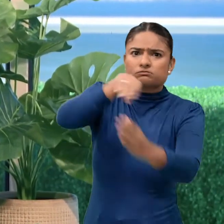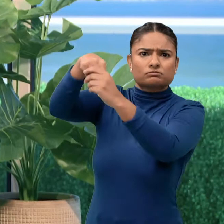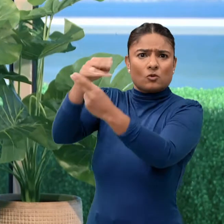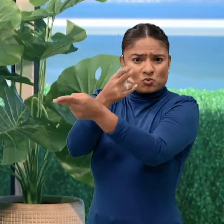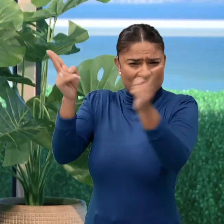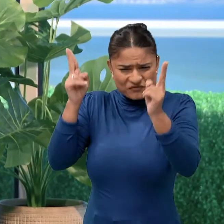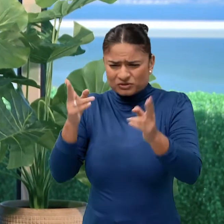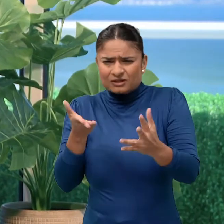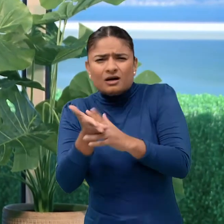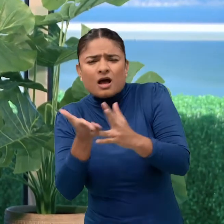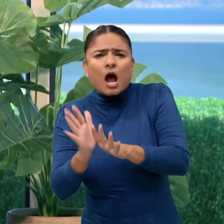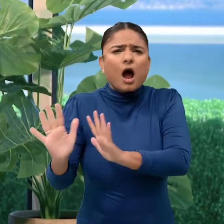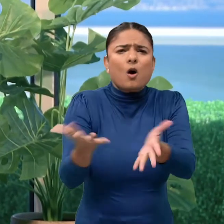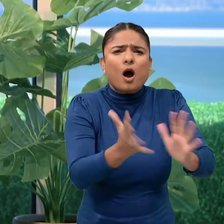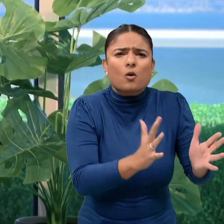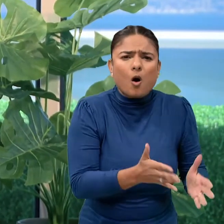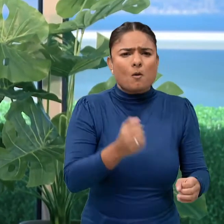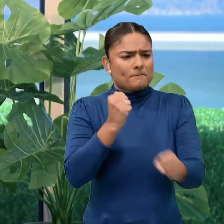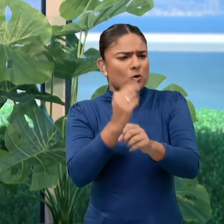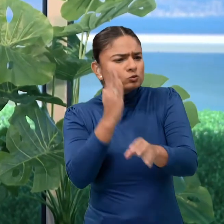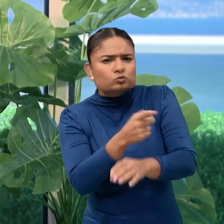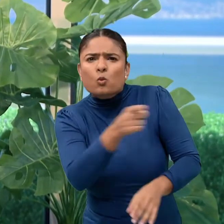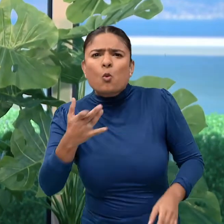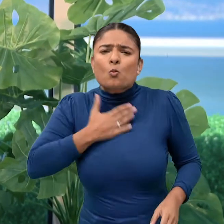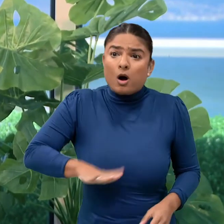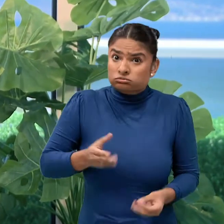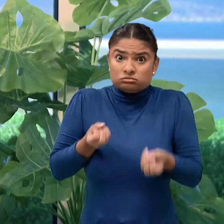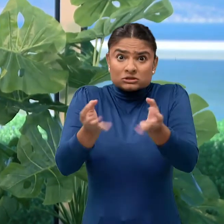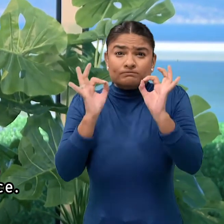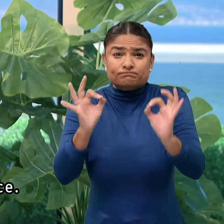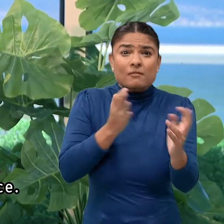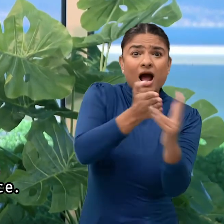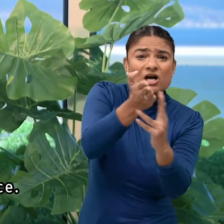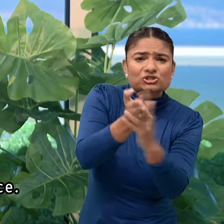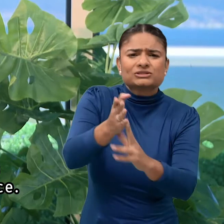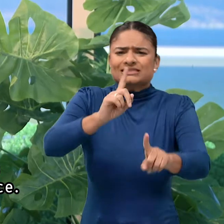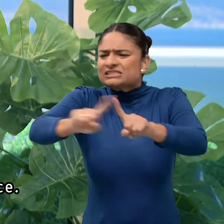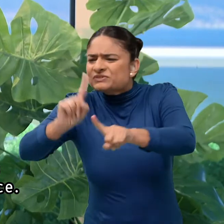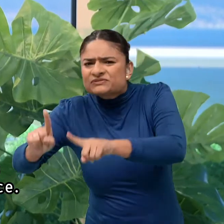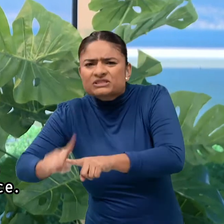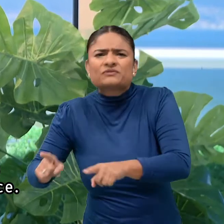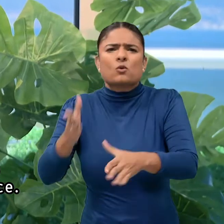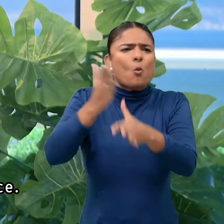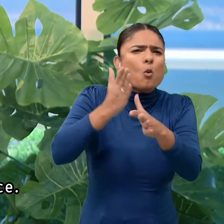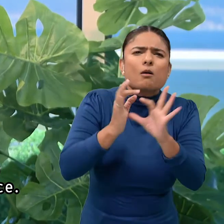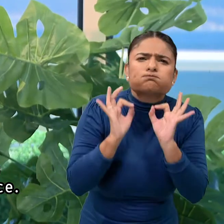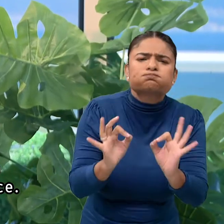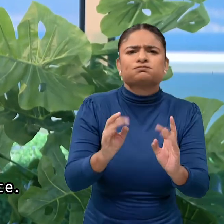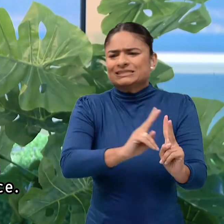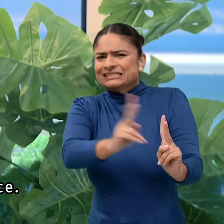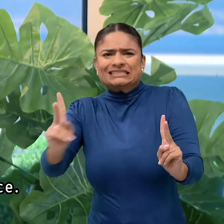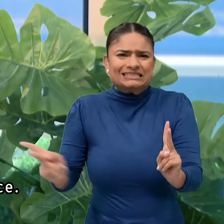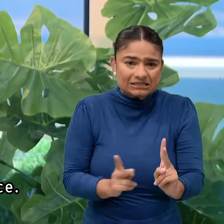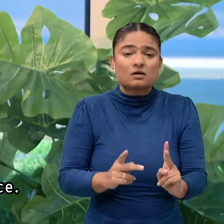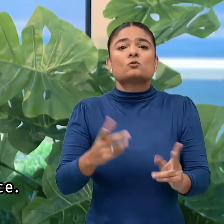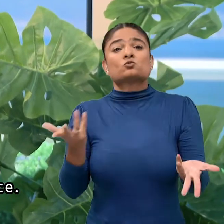inclusion measures required to create access in their respective professions. It's therefore important that persons with disabilities